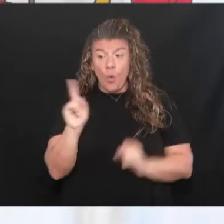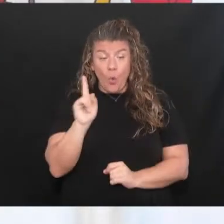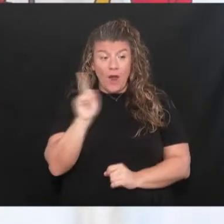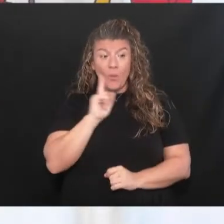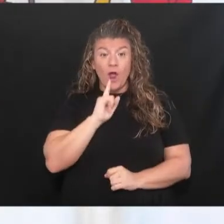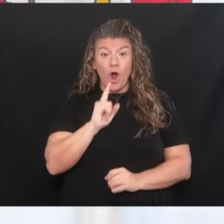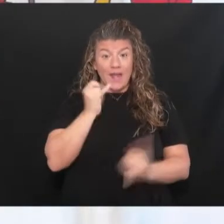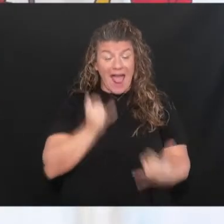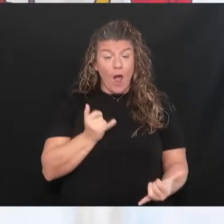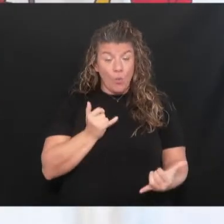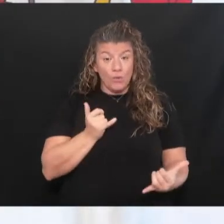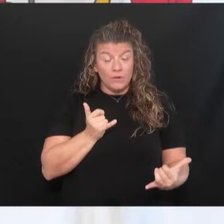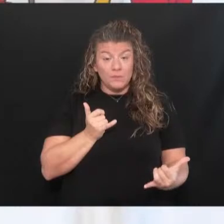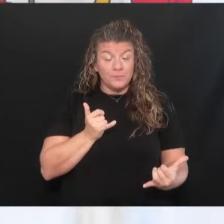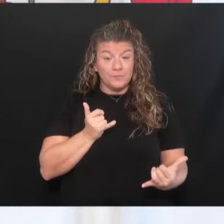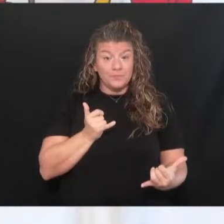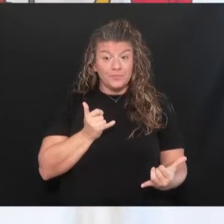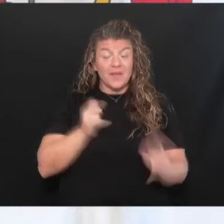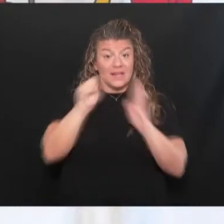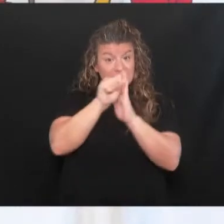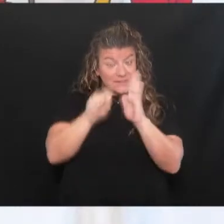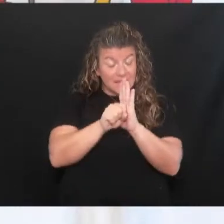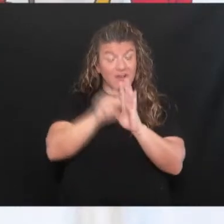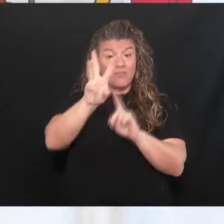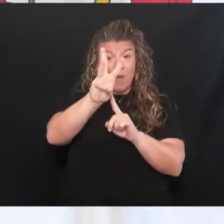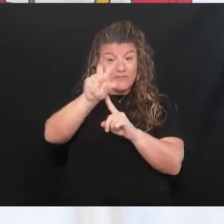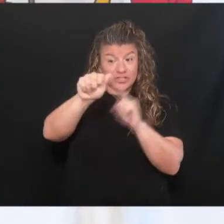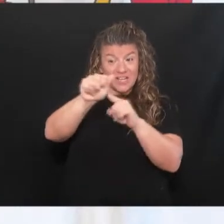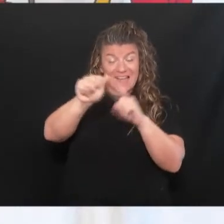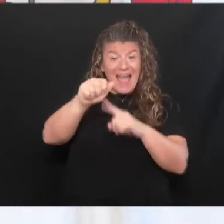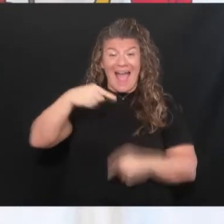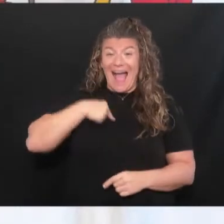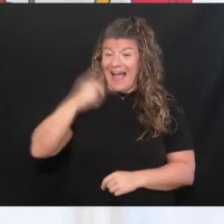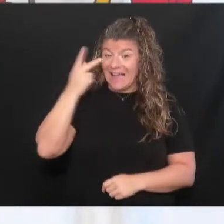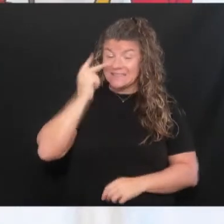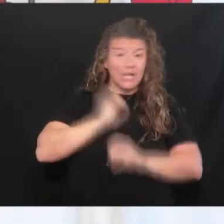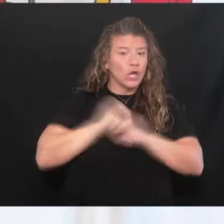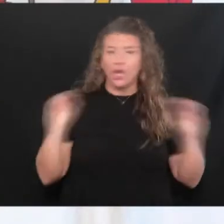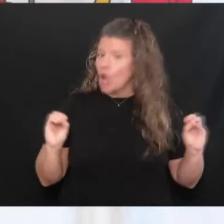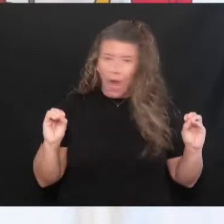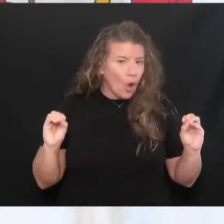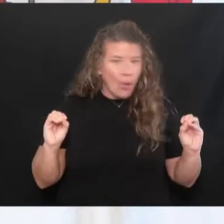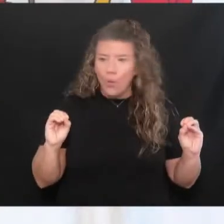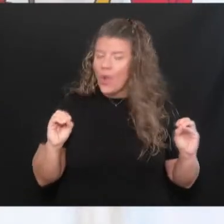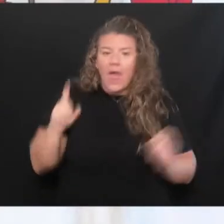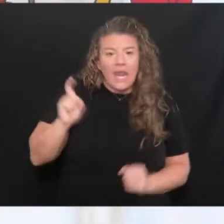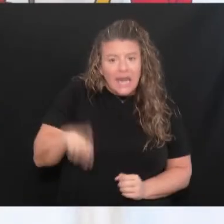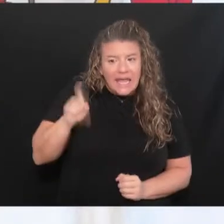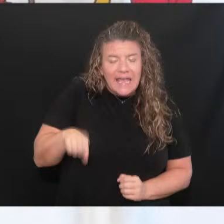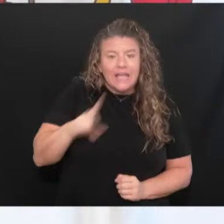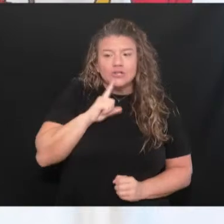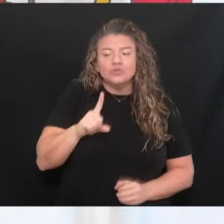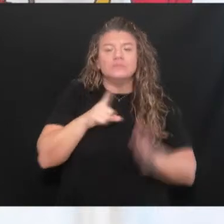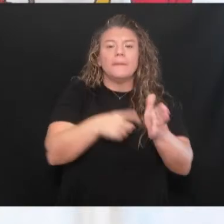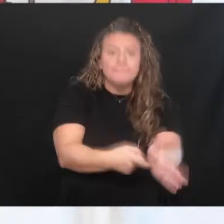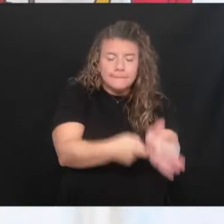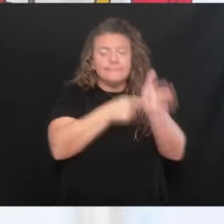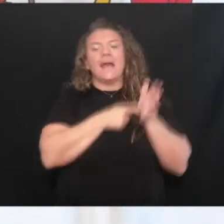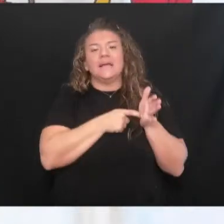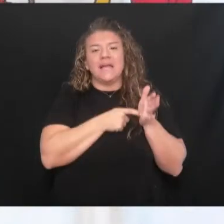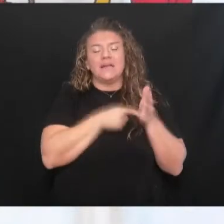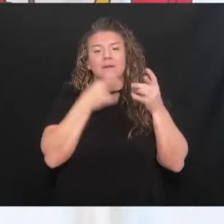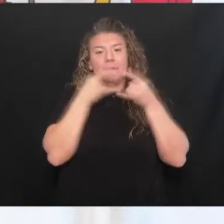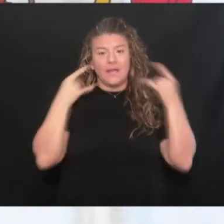right now is in the state of West Virginia, I see no need to absolutely put out any kind of level